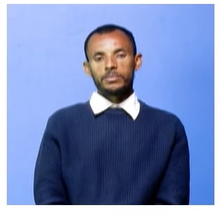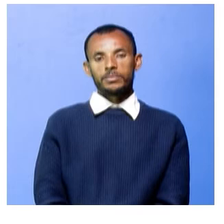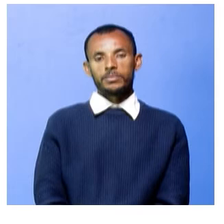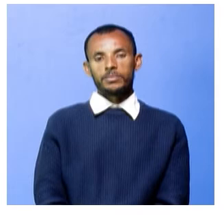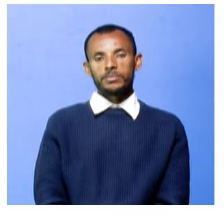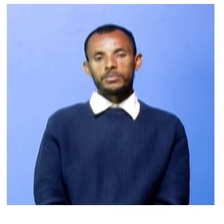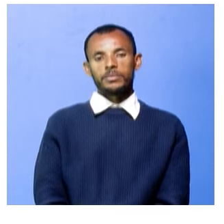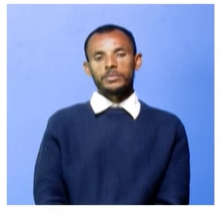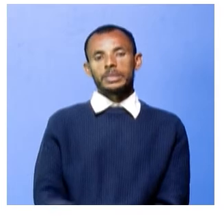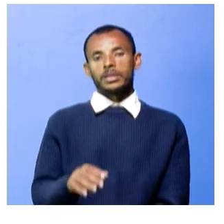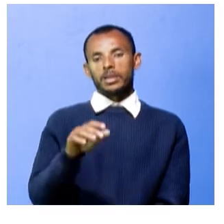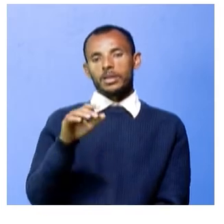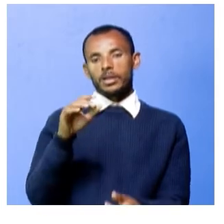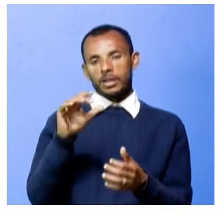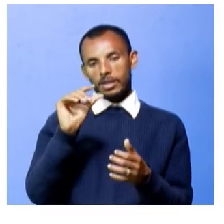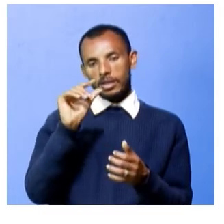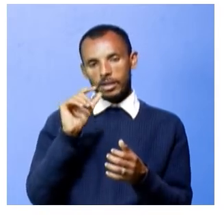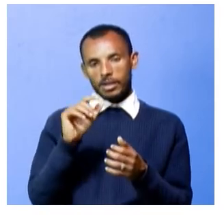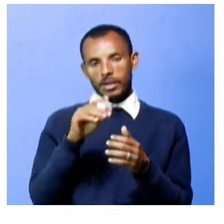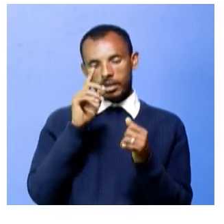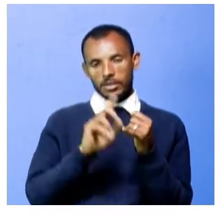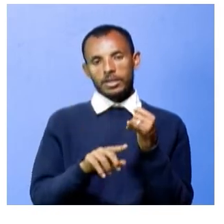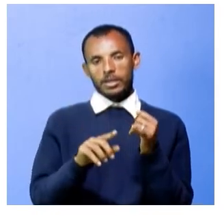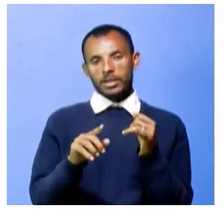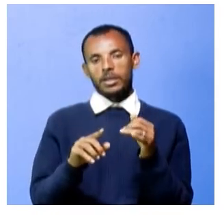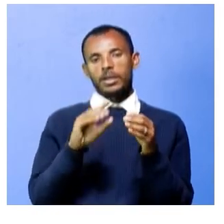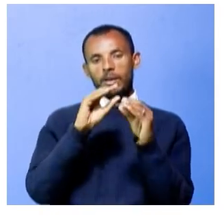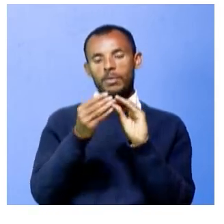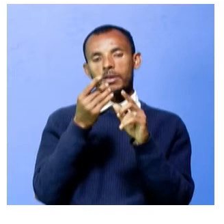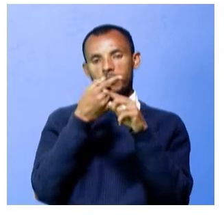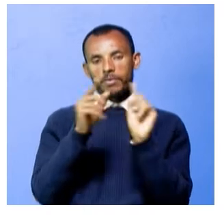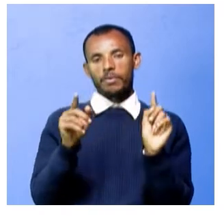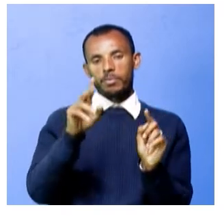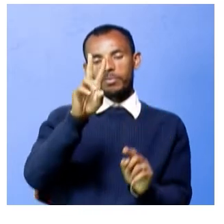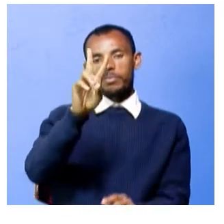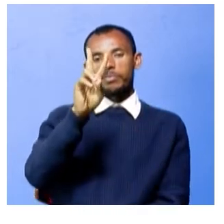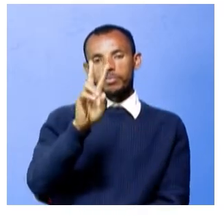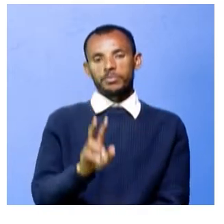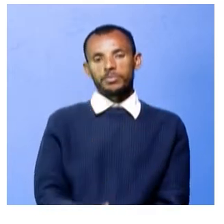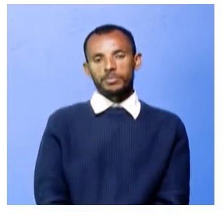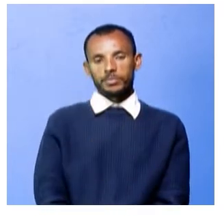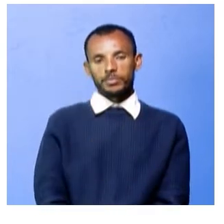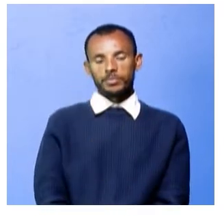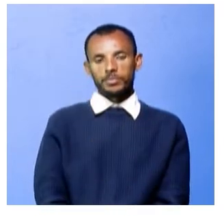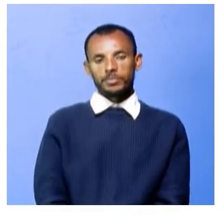And lastly, a number different from 2.